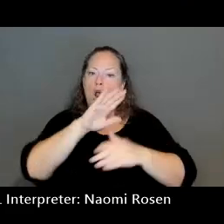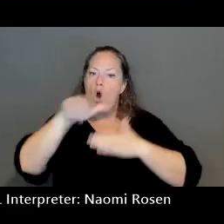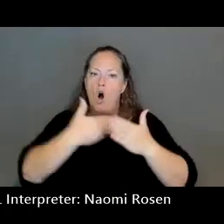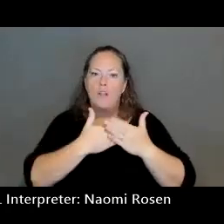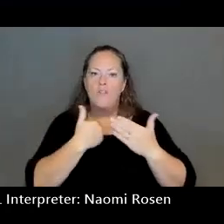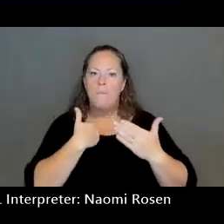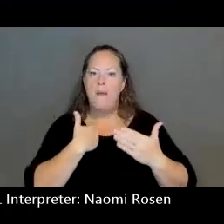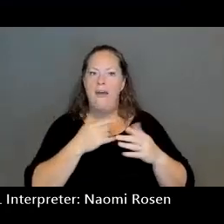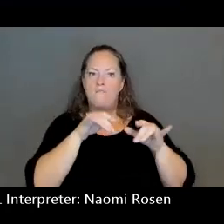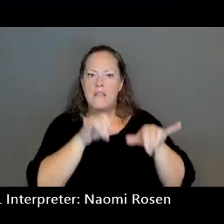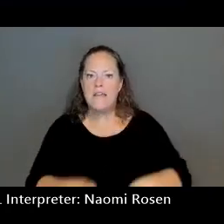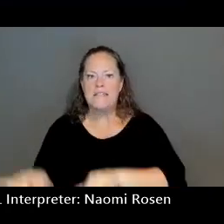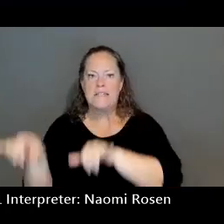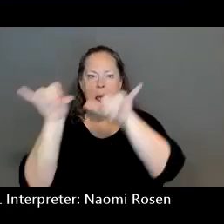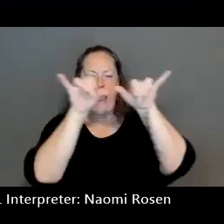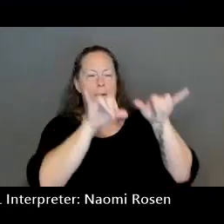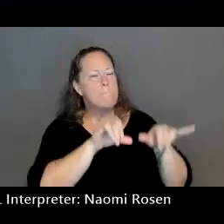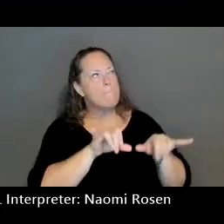same